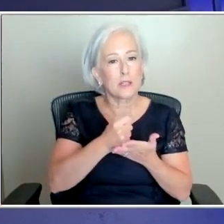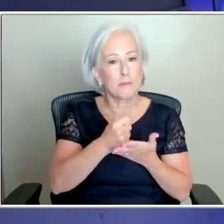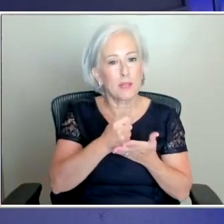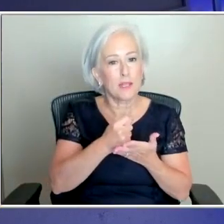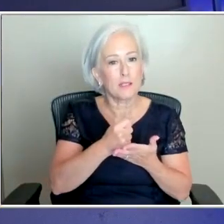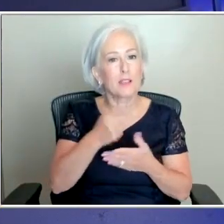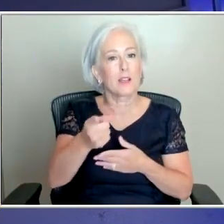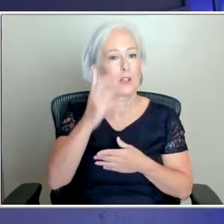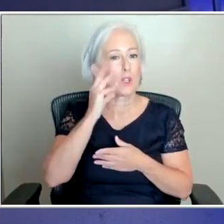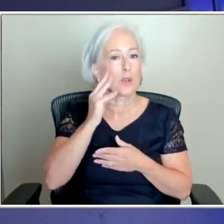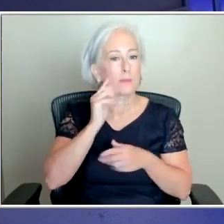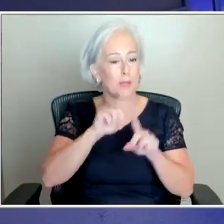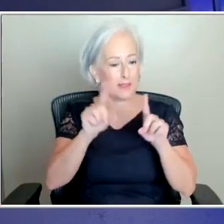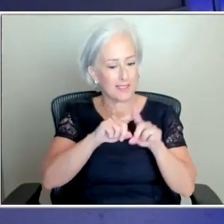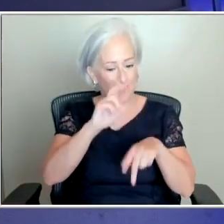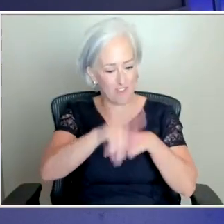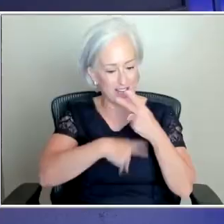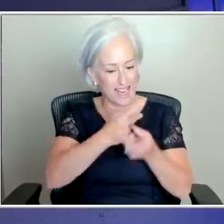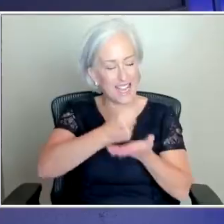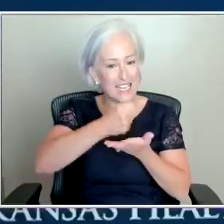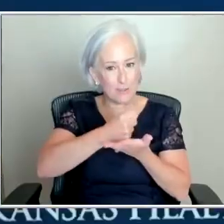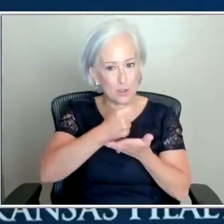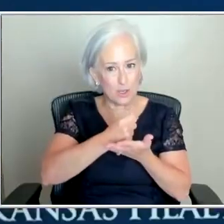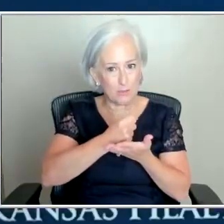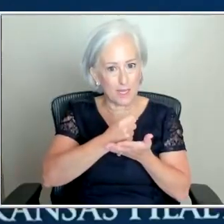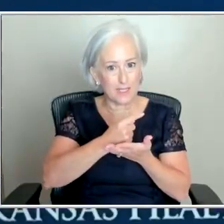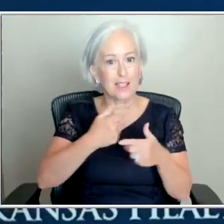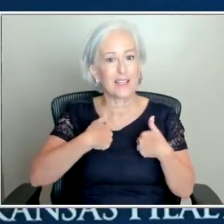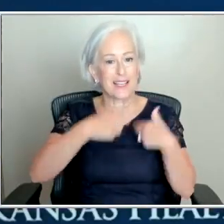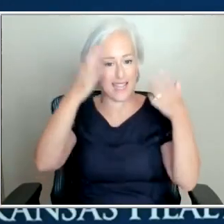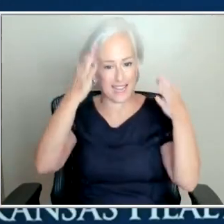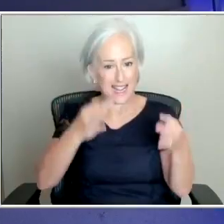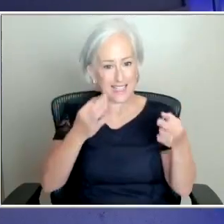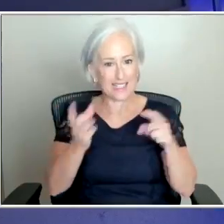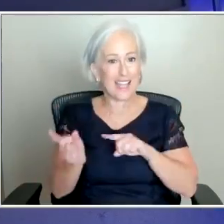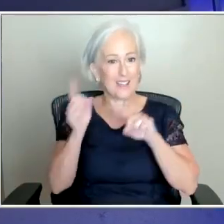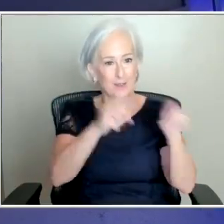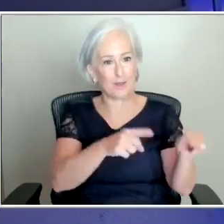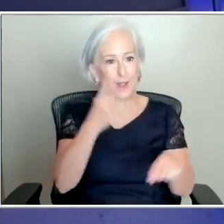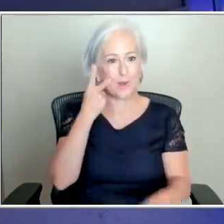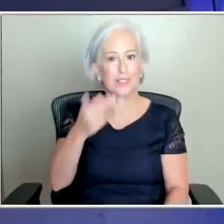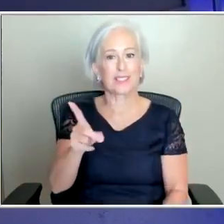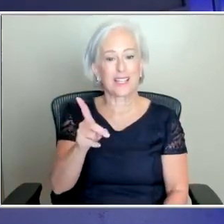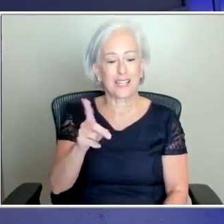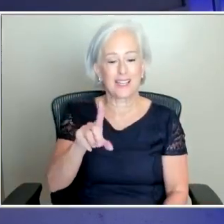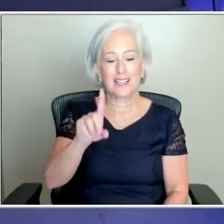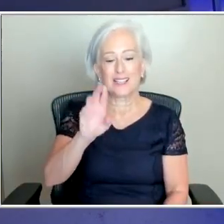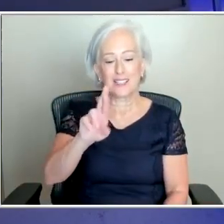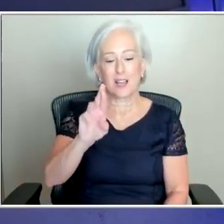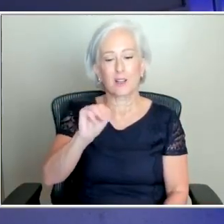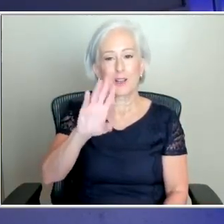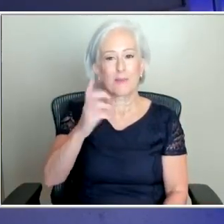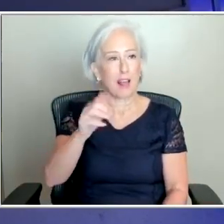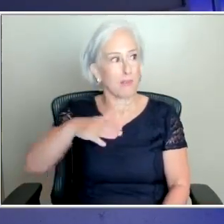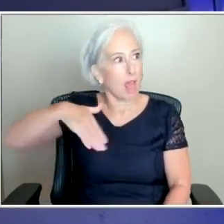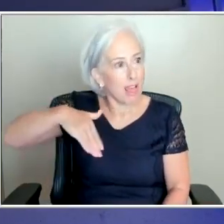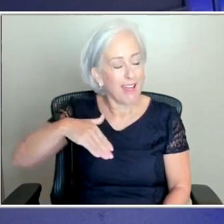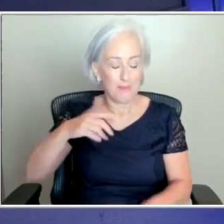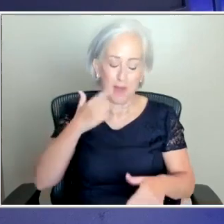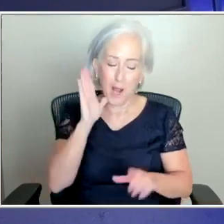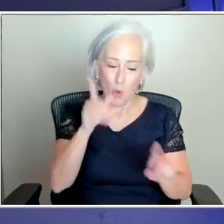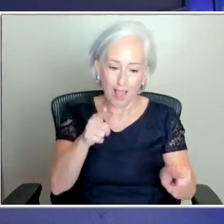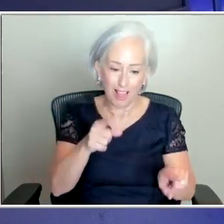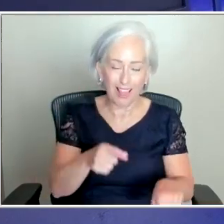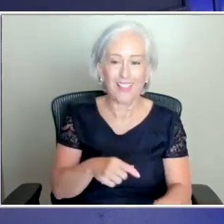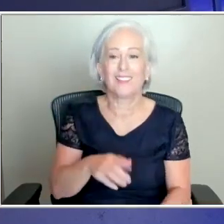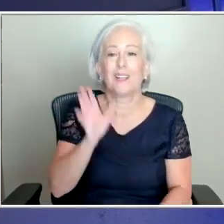of treatments that we could do. And the one I decided to do was go to see Dr. Kowalik, which I haven't done yet, but I'm going to. And we're going to talk more